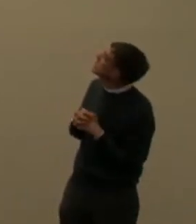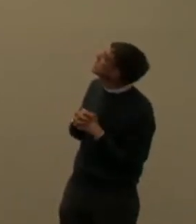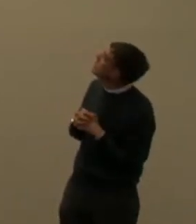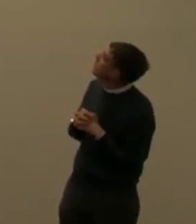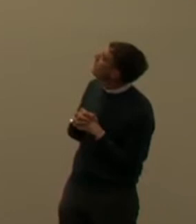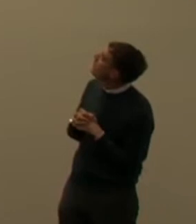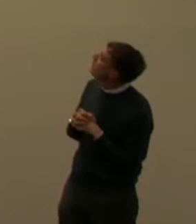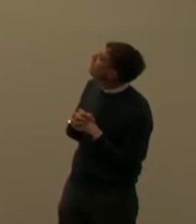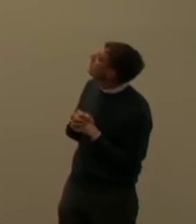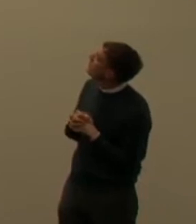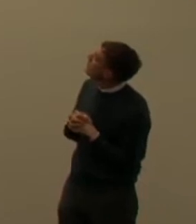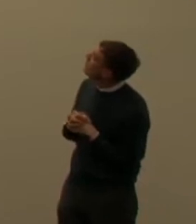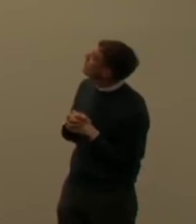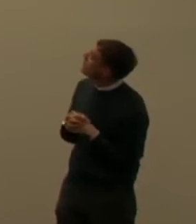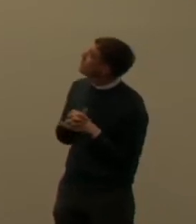back